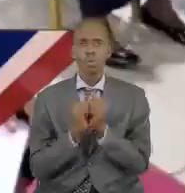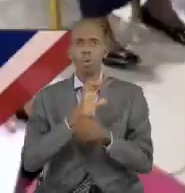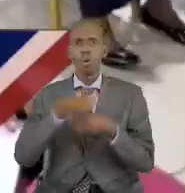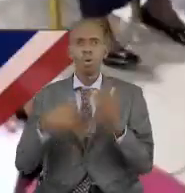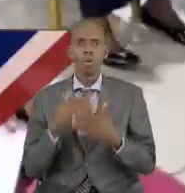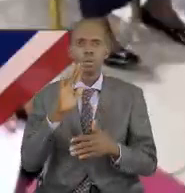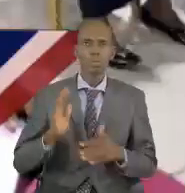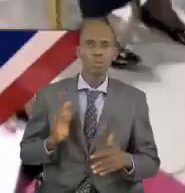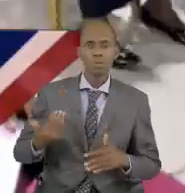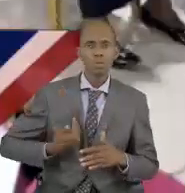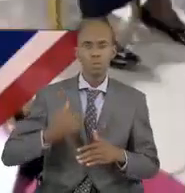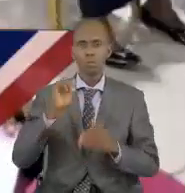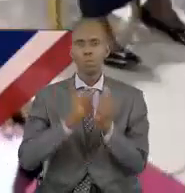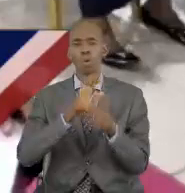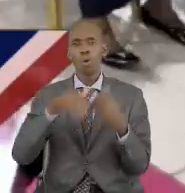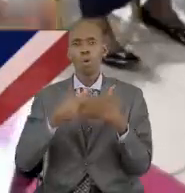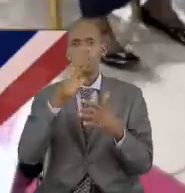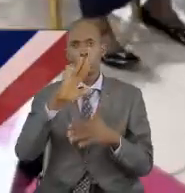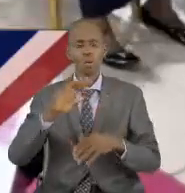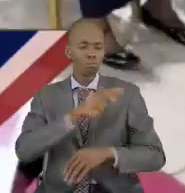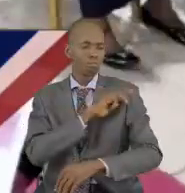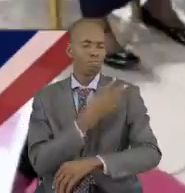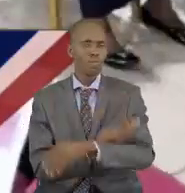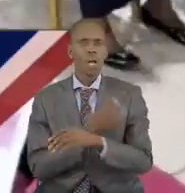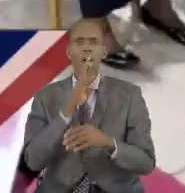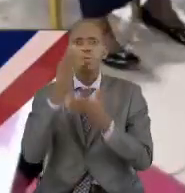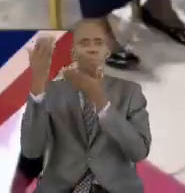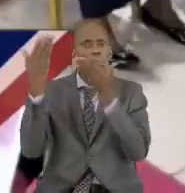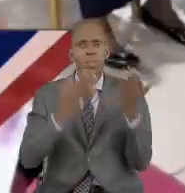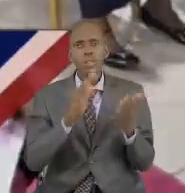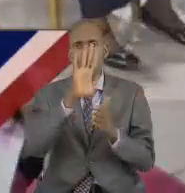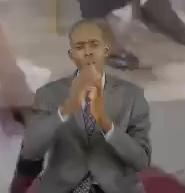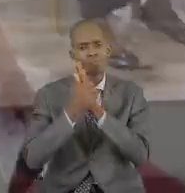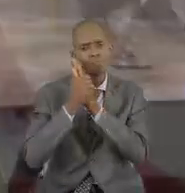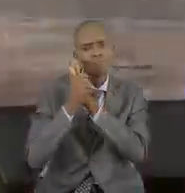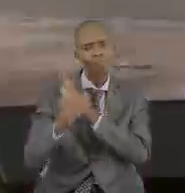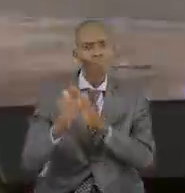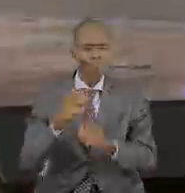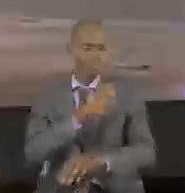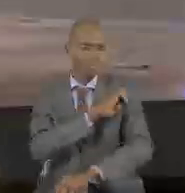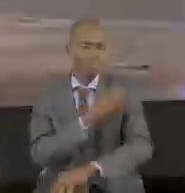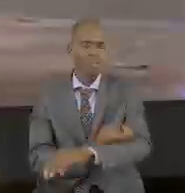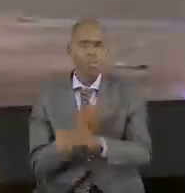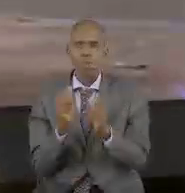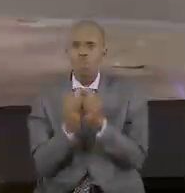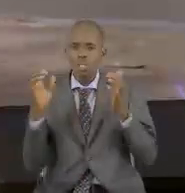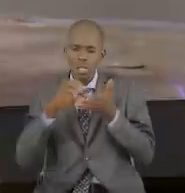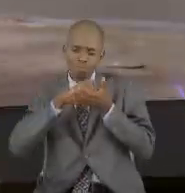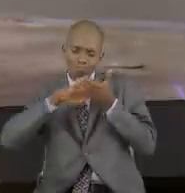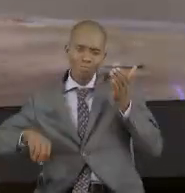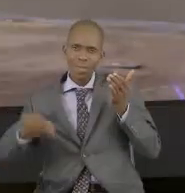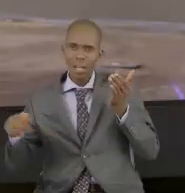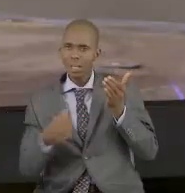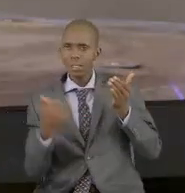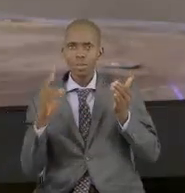all your mind? Are you bringing all your skill, all your energy, without any reservation and without